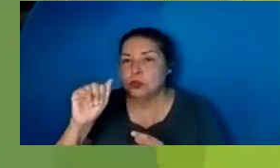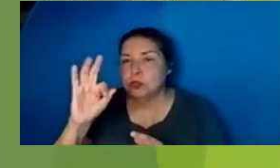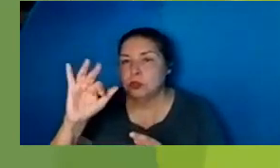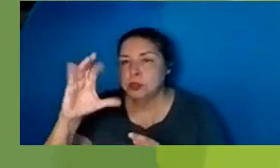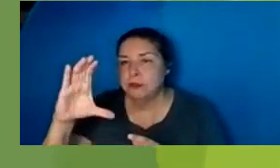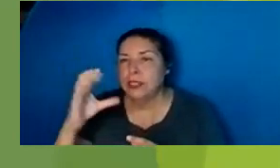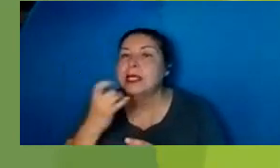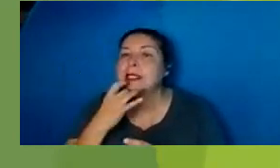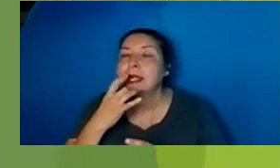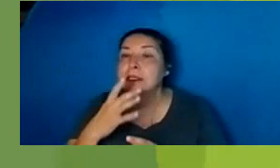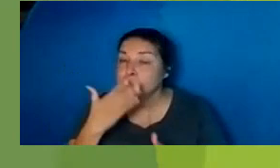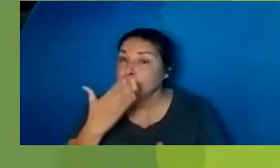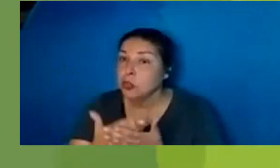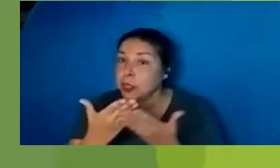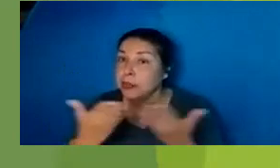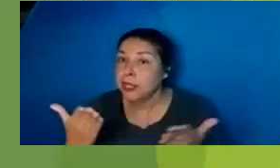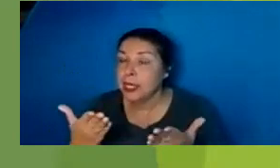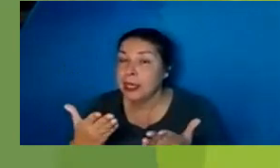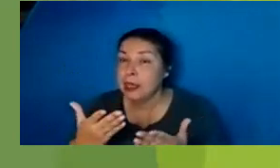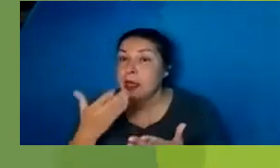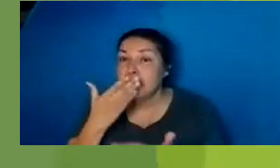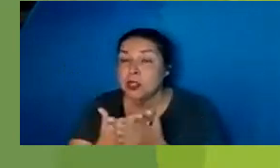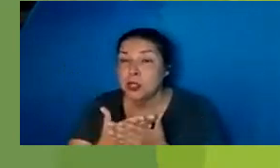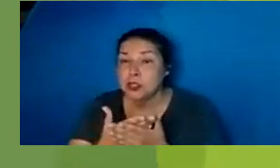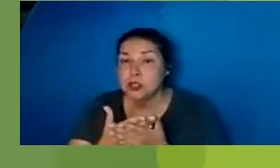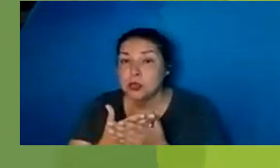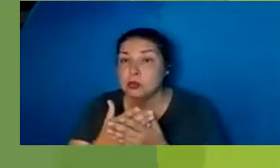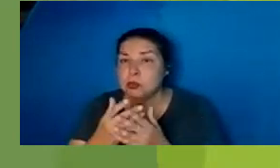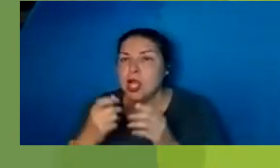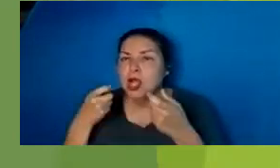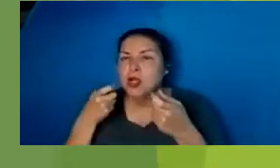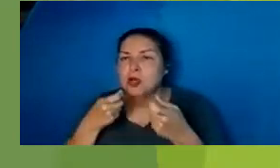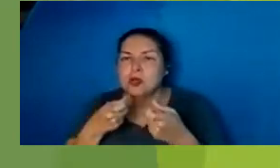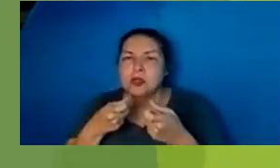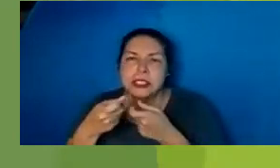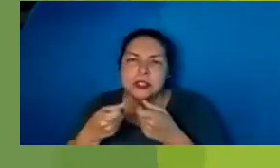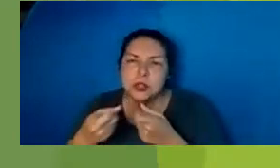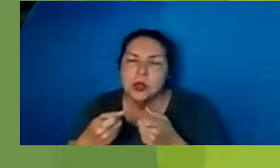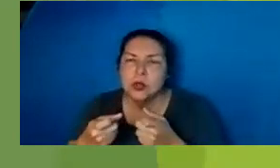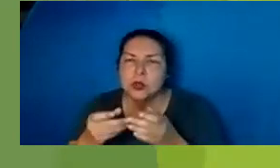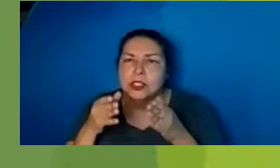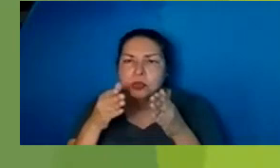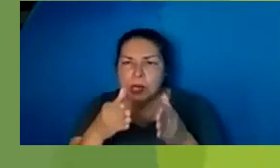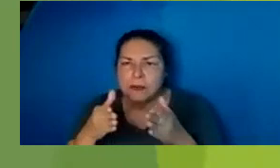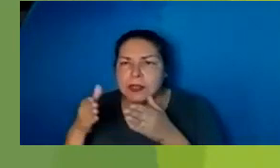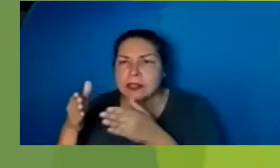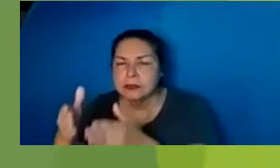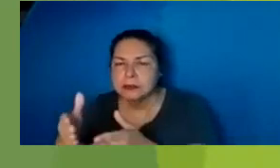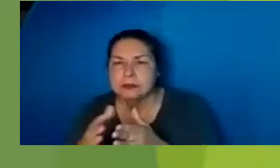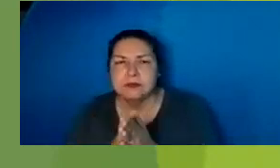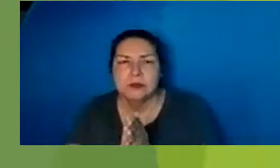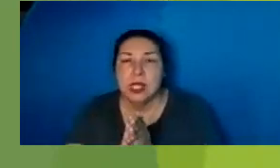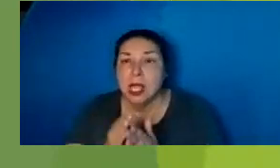maintaining an orderly flow of traffic on the road. Traffic lights are all about the law and they are good things.